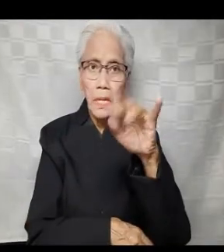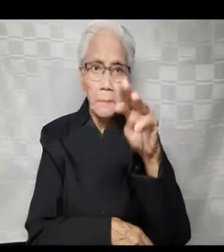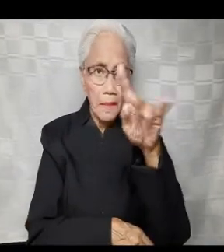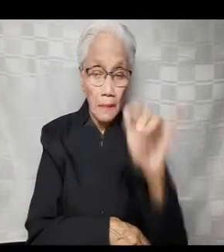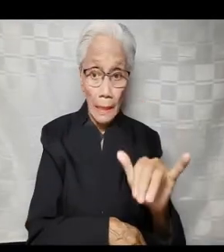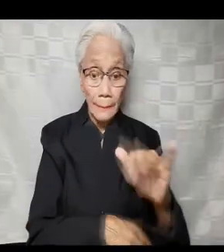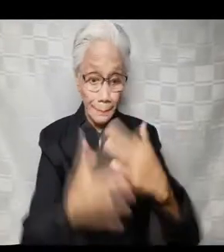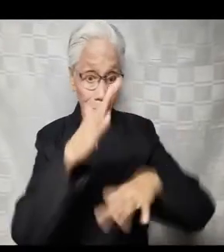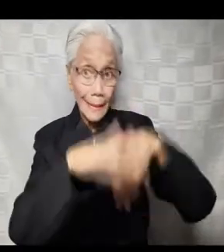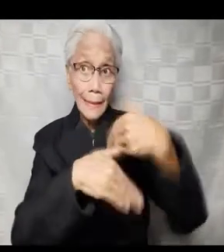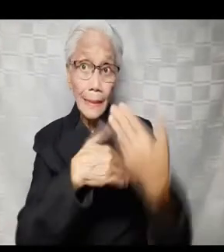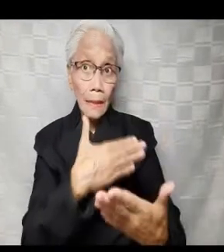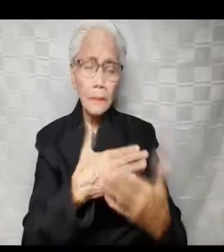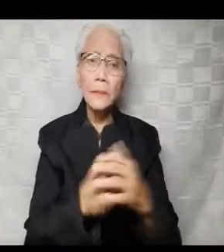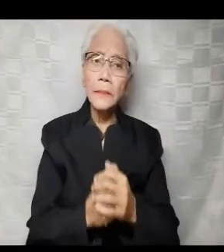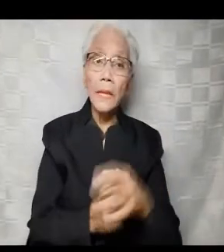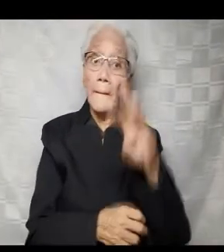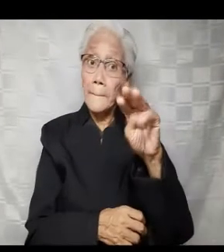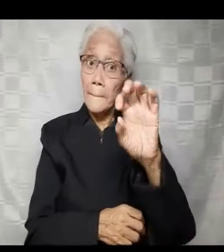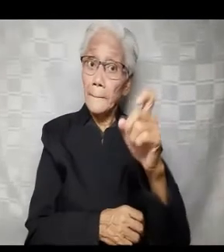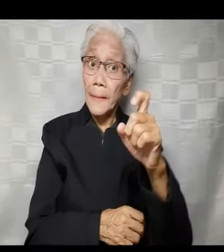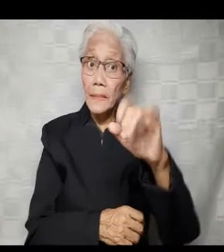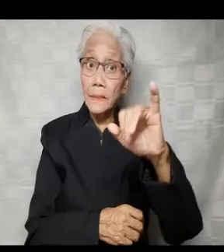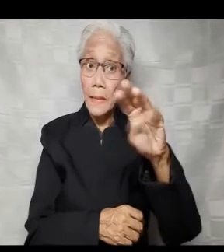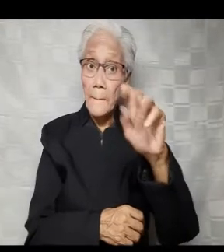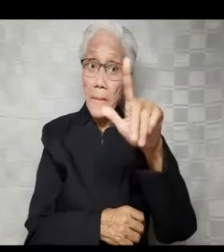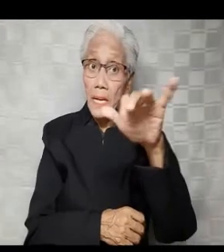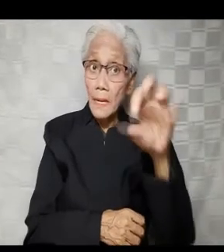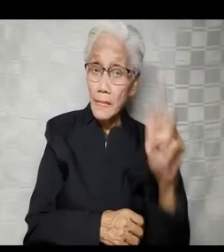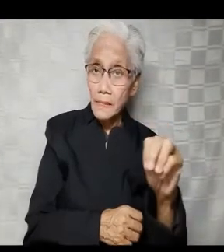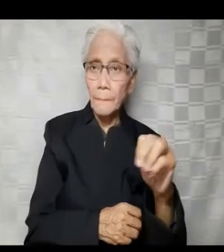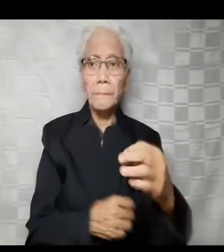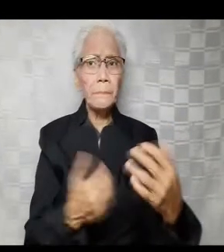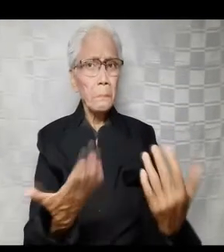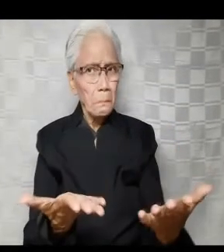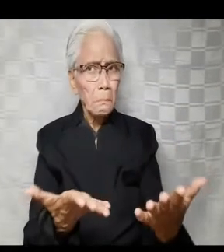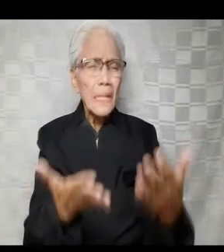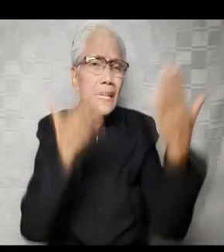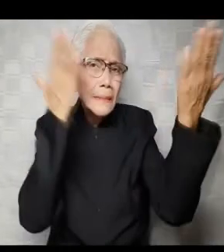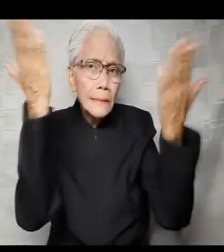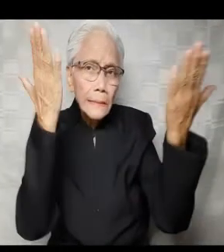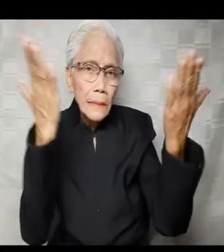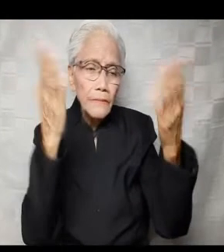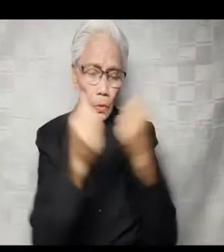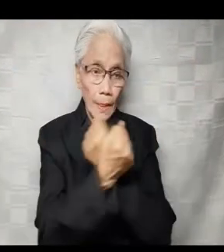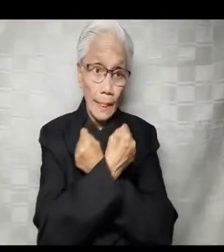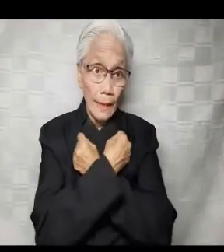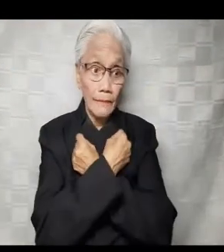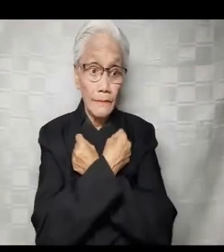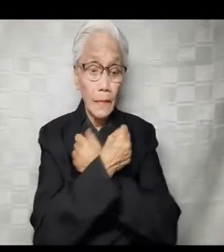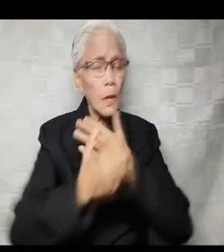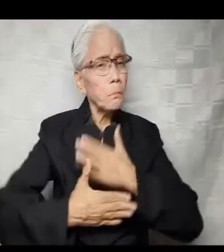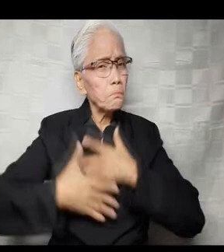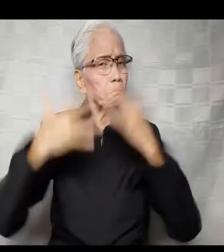The next thing we need to look at in our lives of commitment to the golden rule is maximalism. It is serving